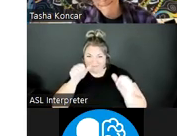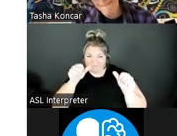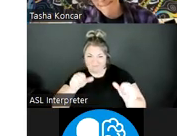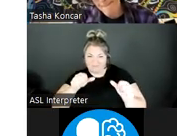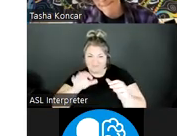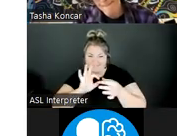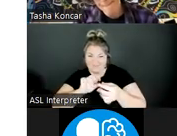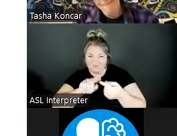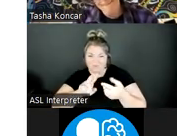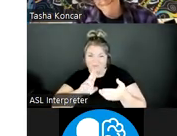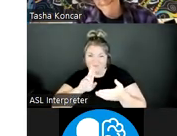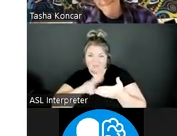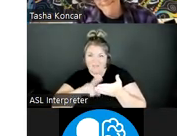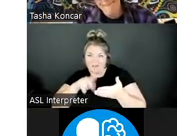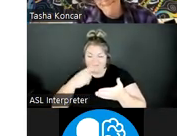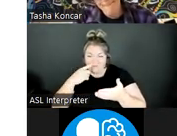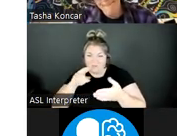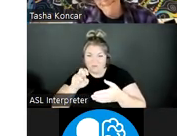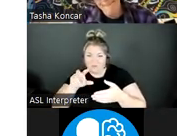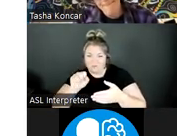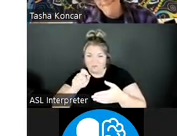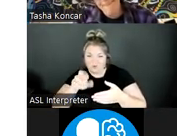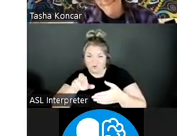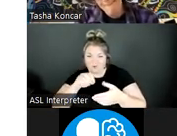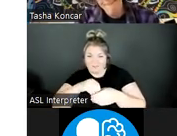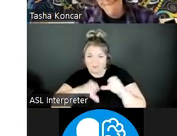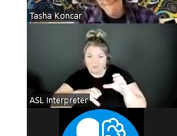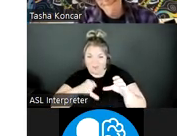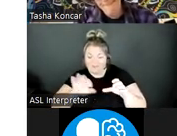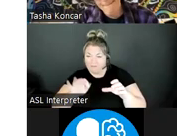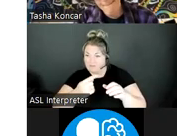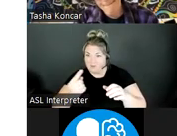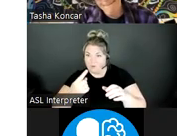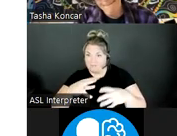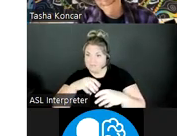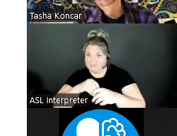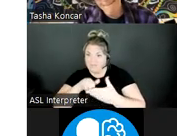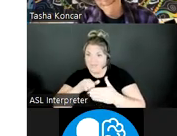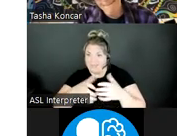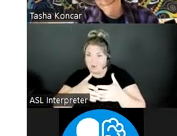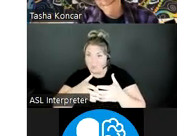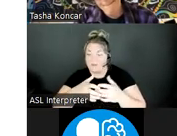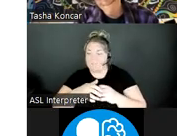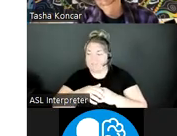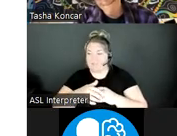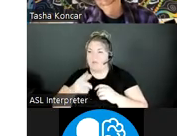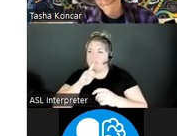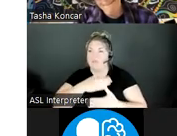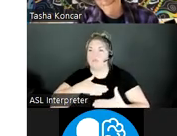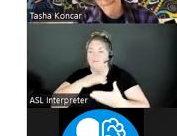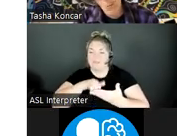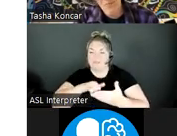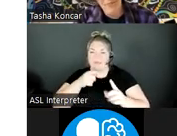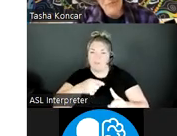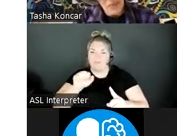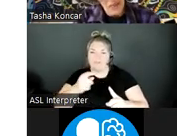up for that newsletter in this chat, just in case anyone here falls into that category? But I really appreciate that